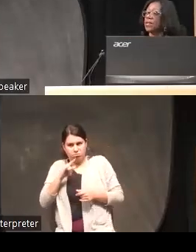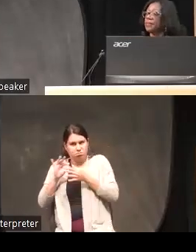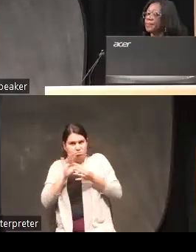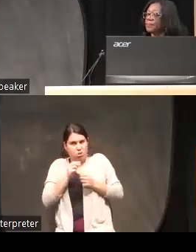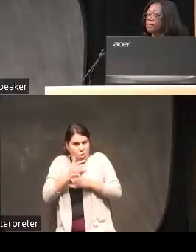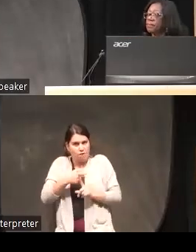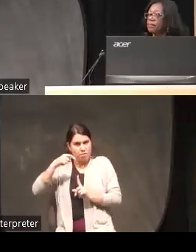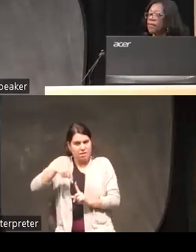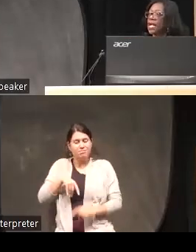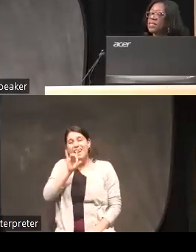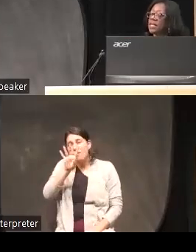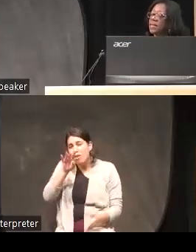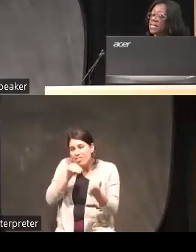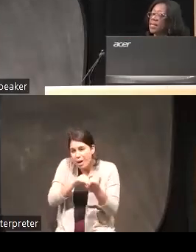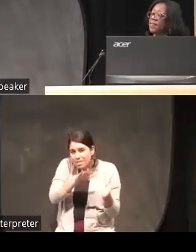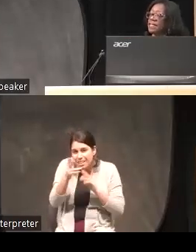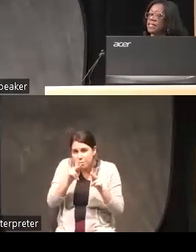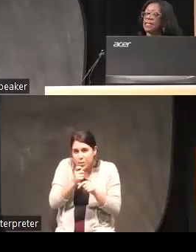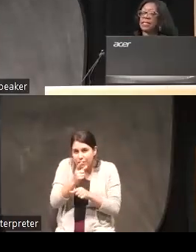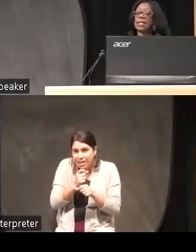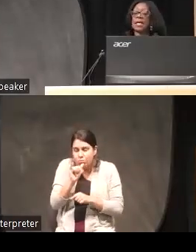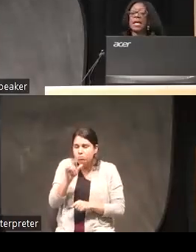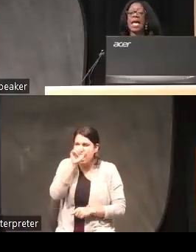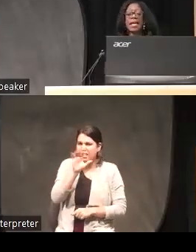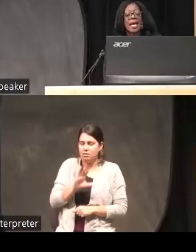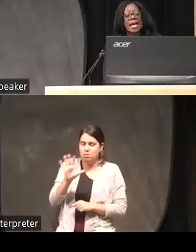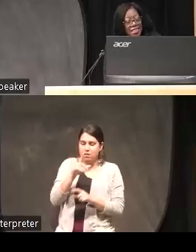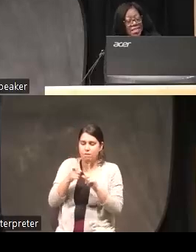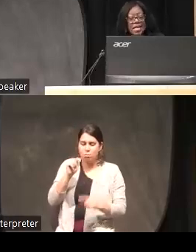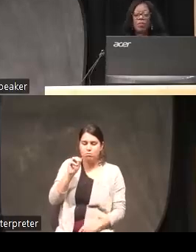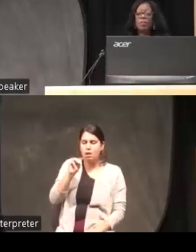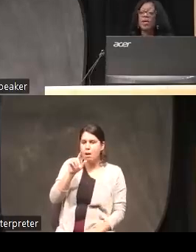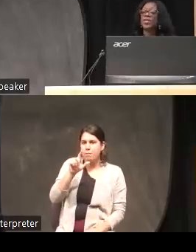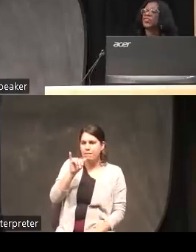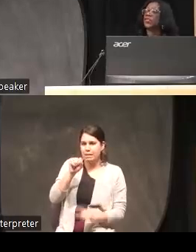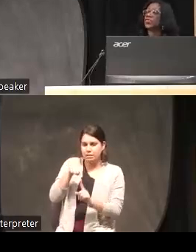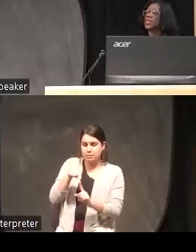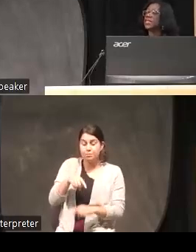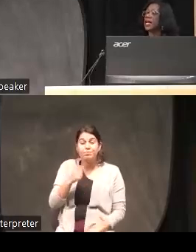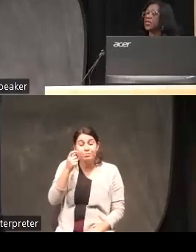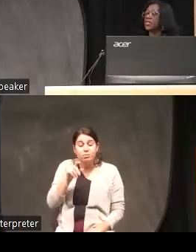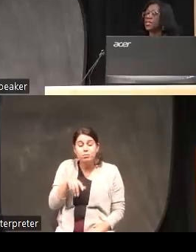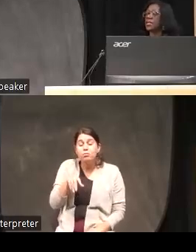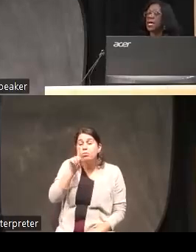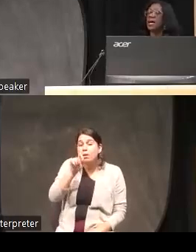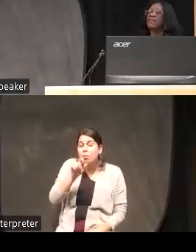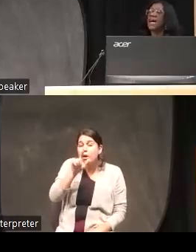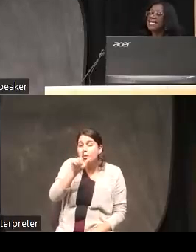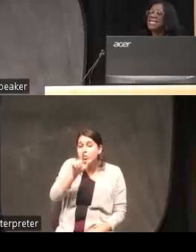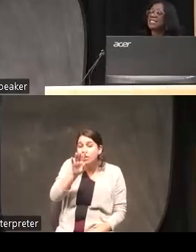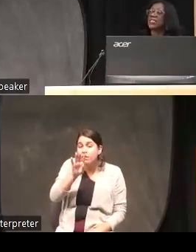year, estimated by Tom Leviste. And at the time, $1.24 trillion